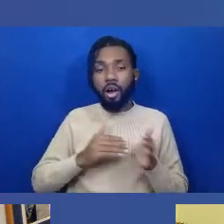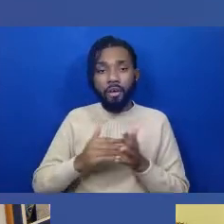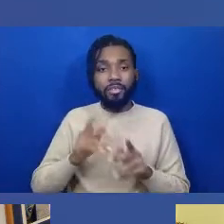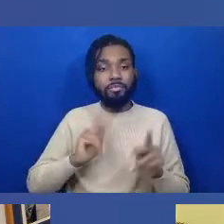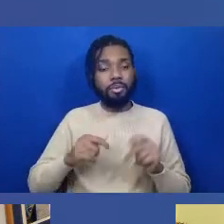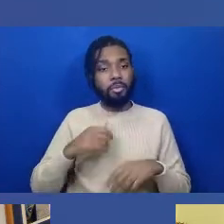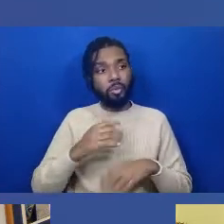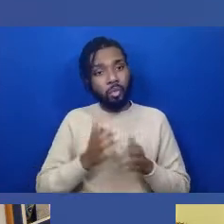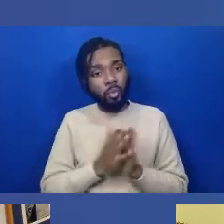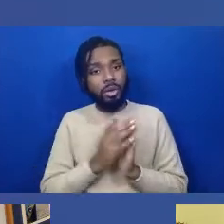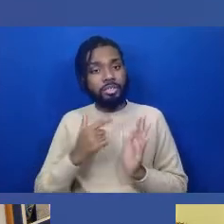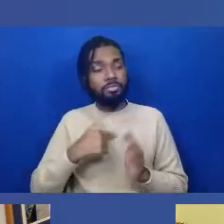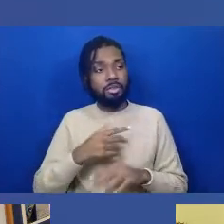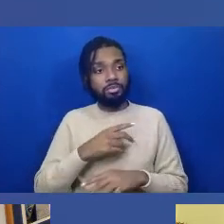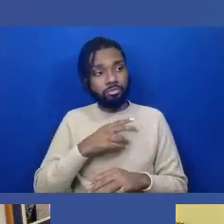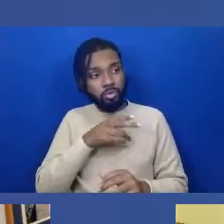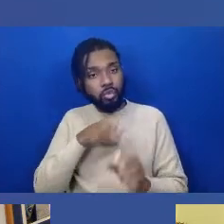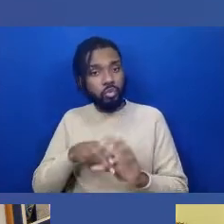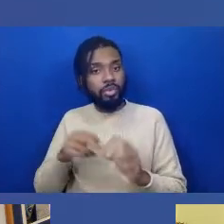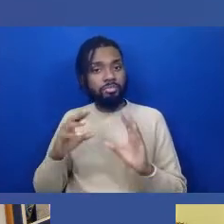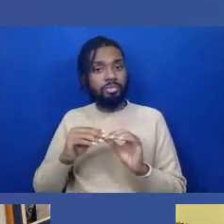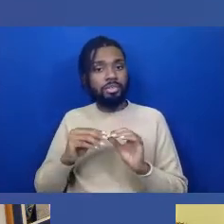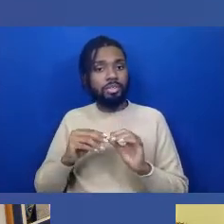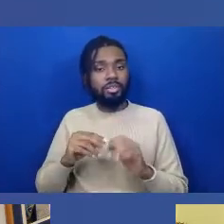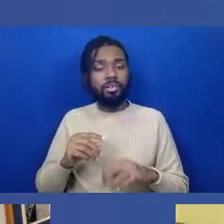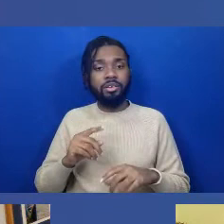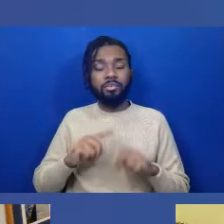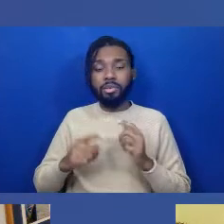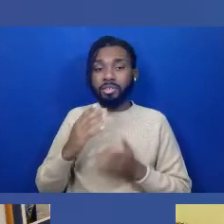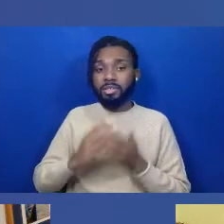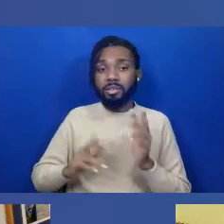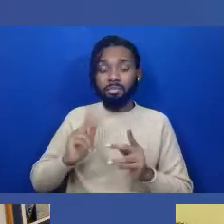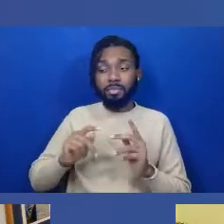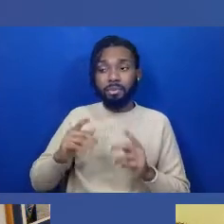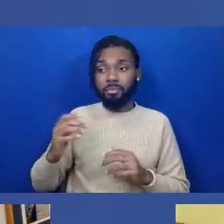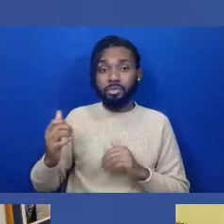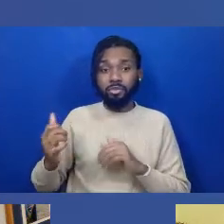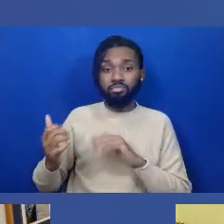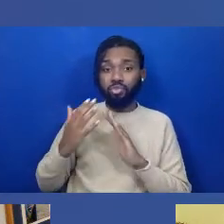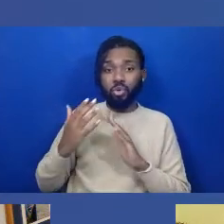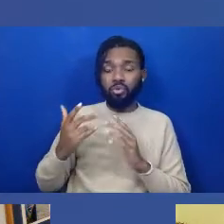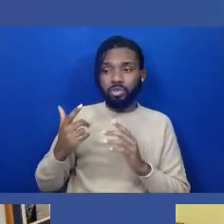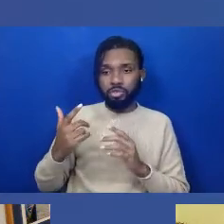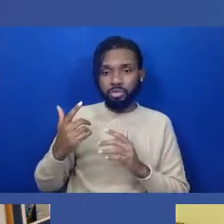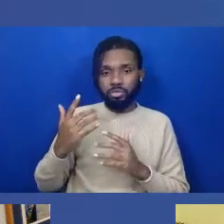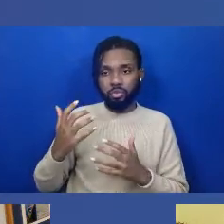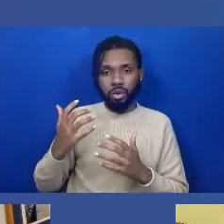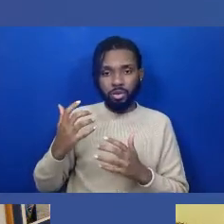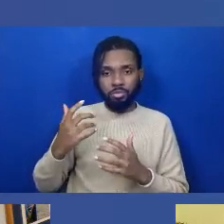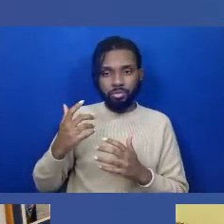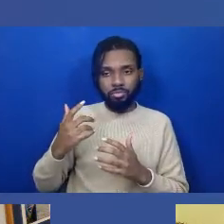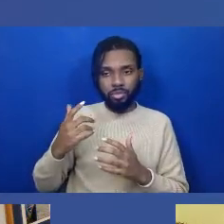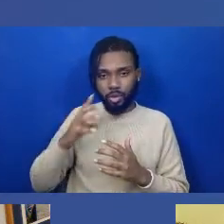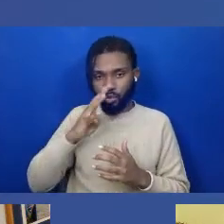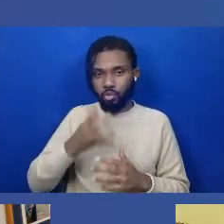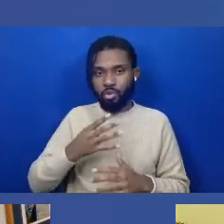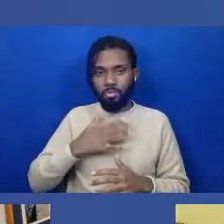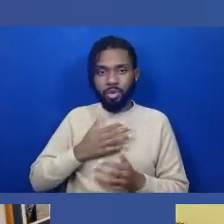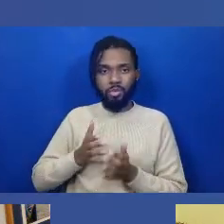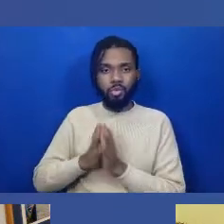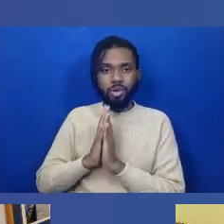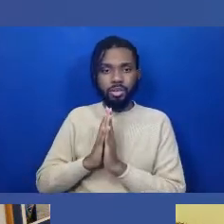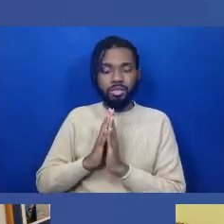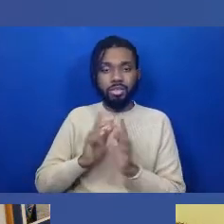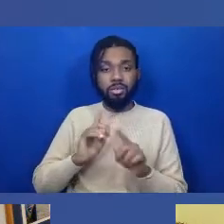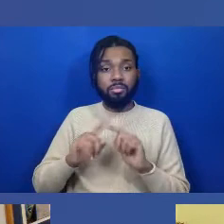and some folks' approach is to just ignore the request. And my, what I've learned is a